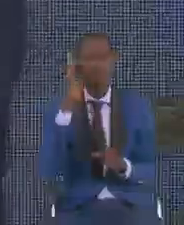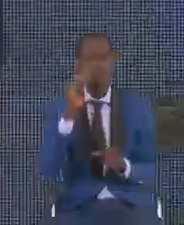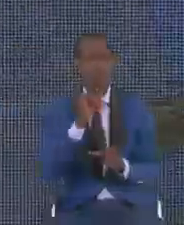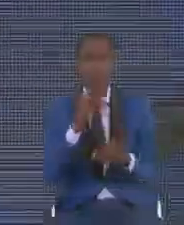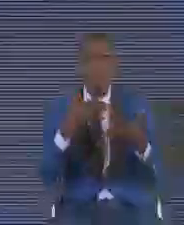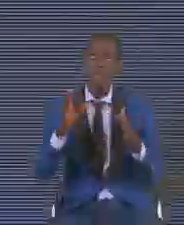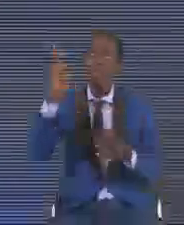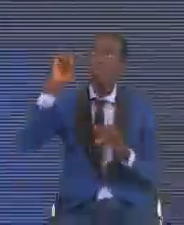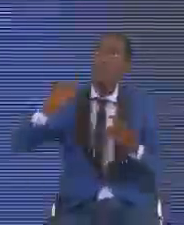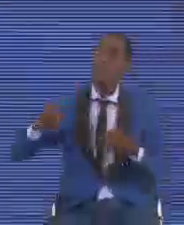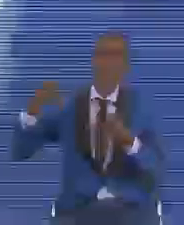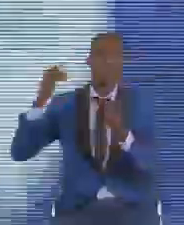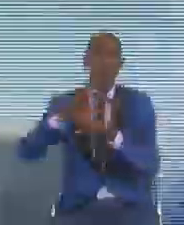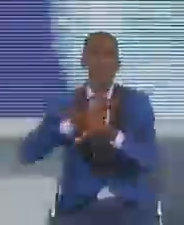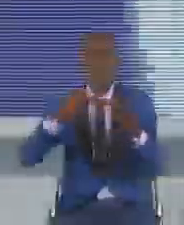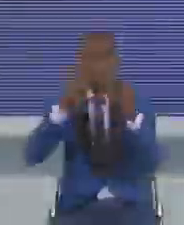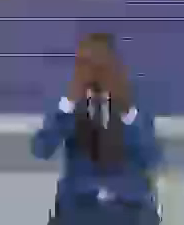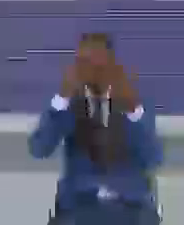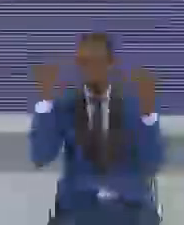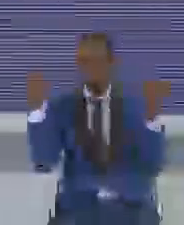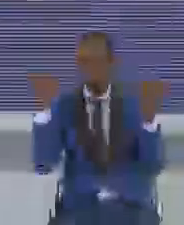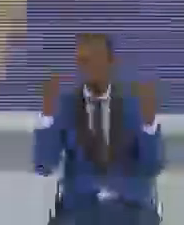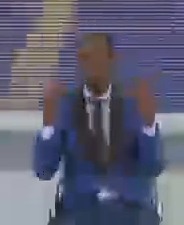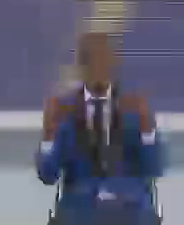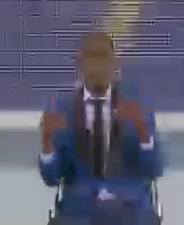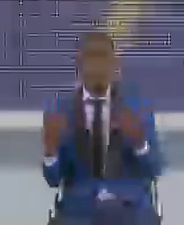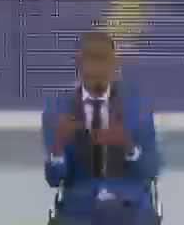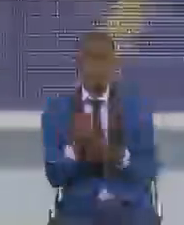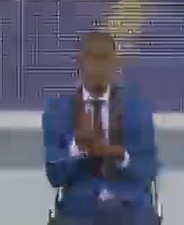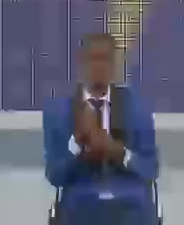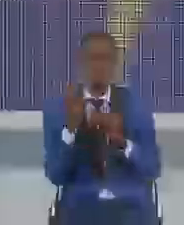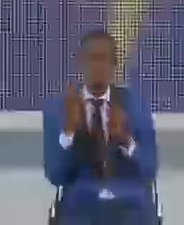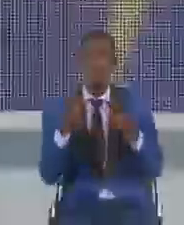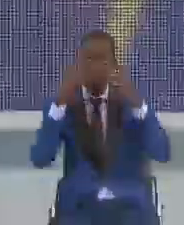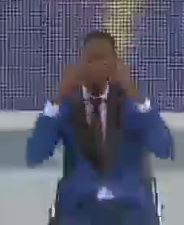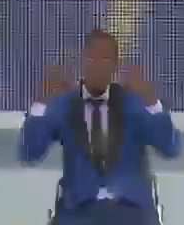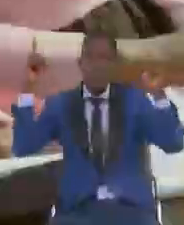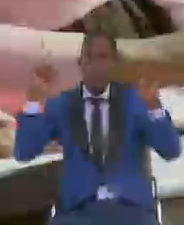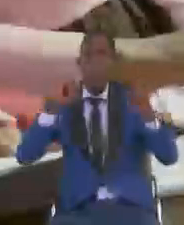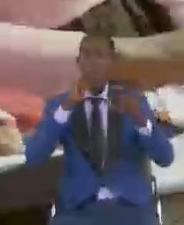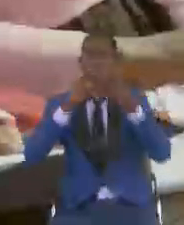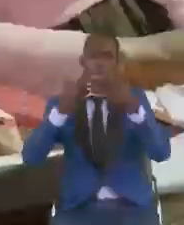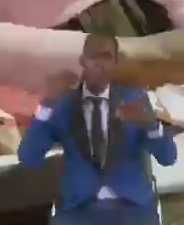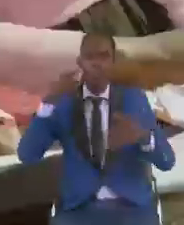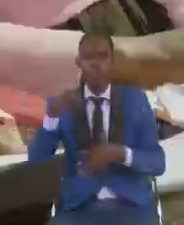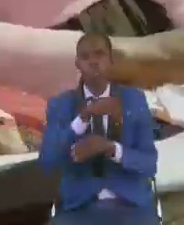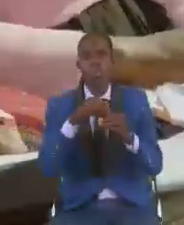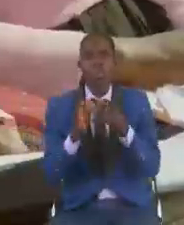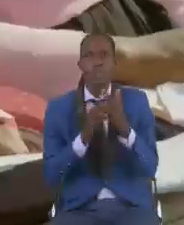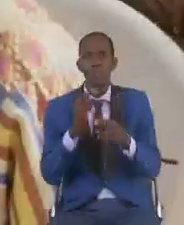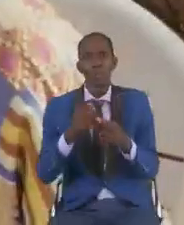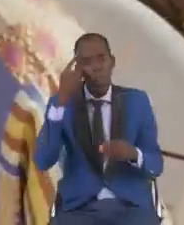go. Don't forget, hold firm. Success is before you. Where